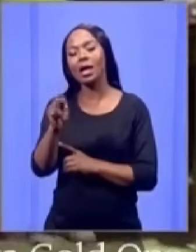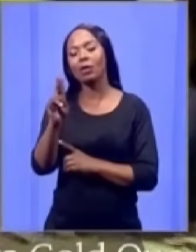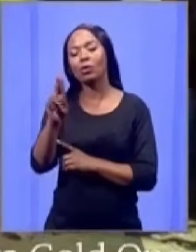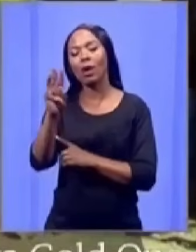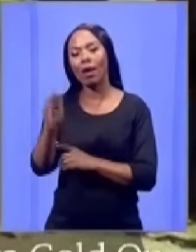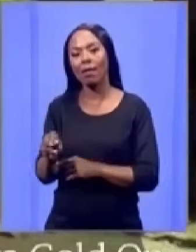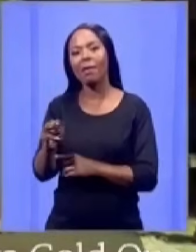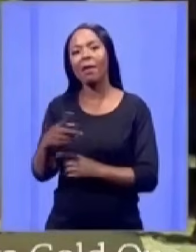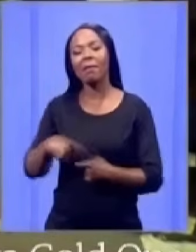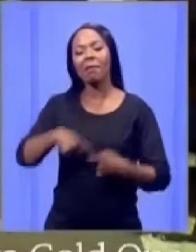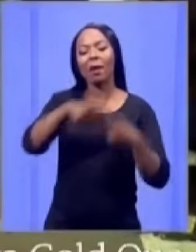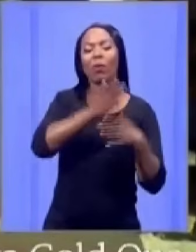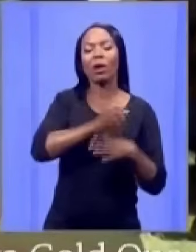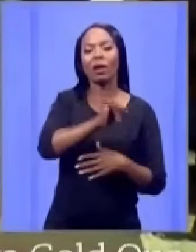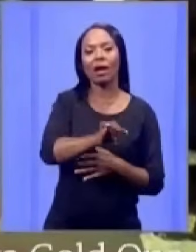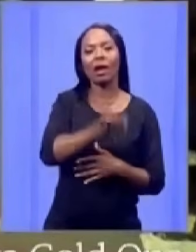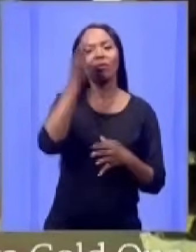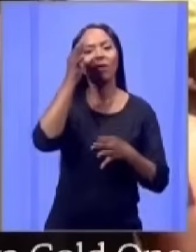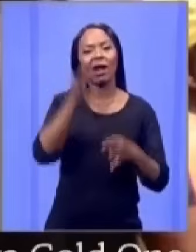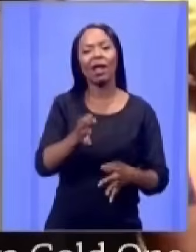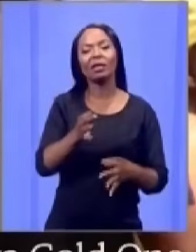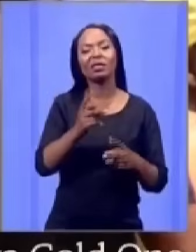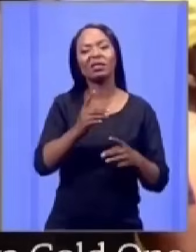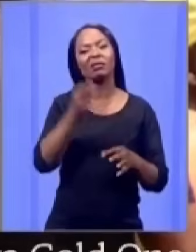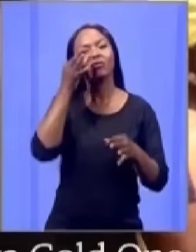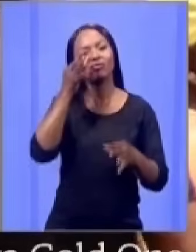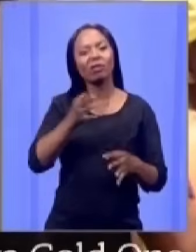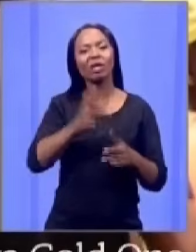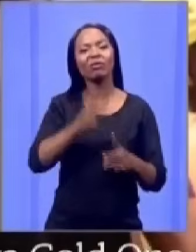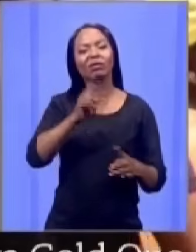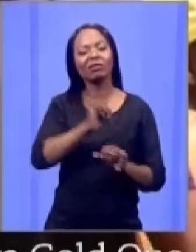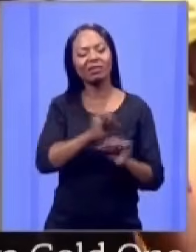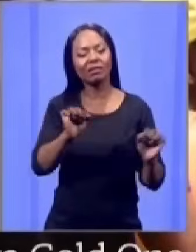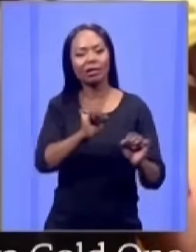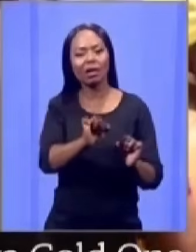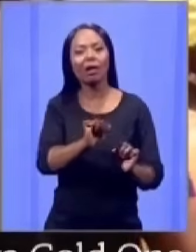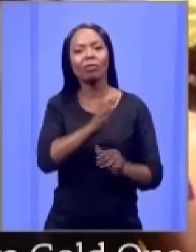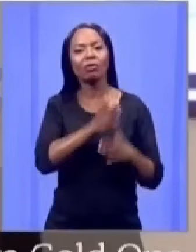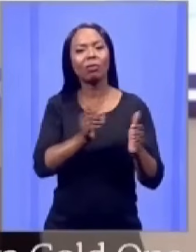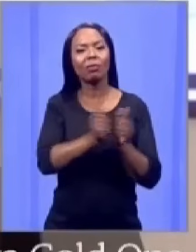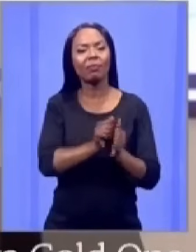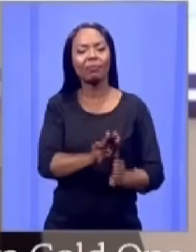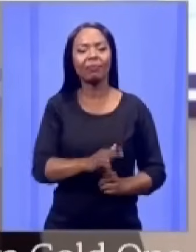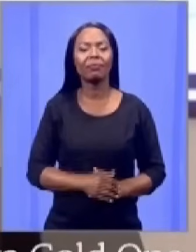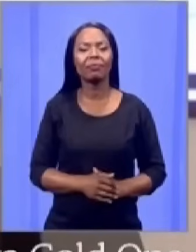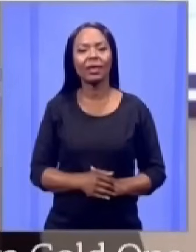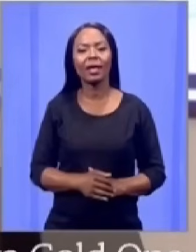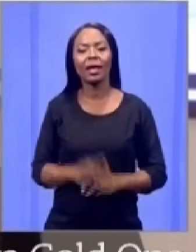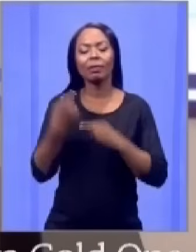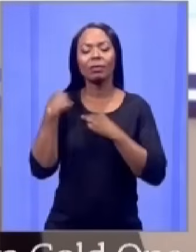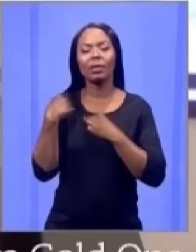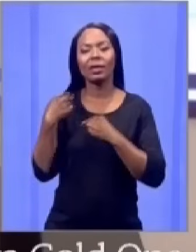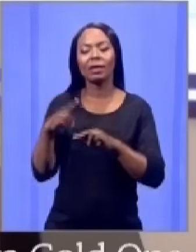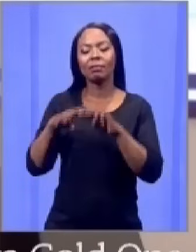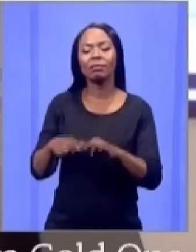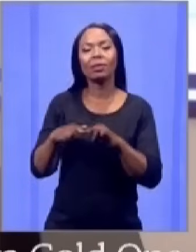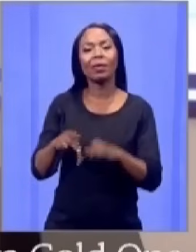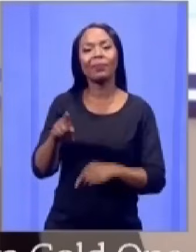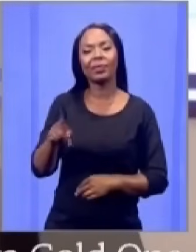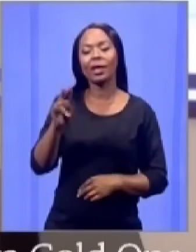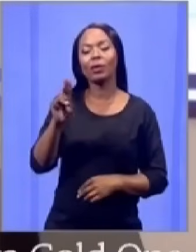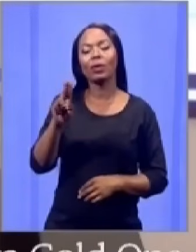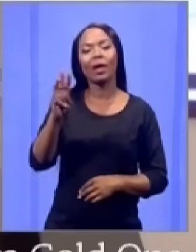nke diqeto ka boikarabello ho basebetsi. A lot of the responsibility that does lie at the feet of the NUM.